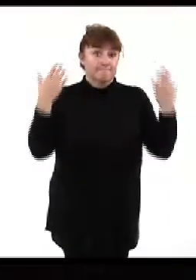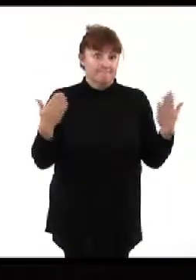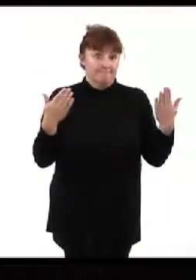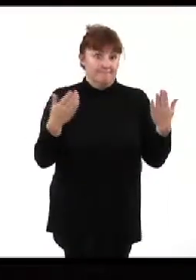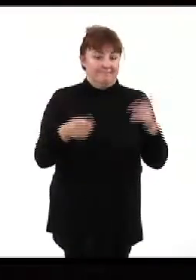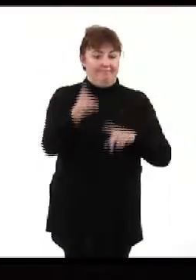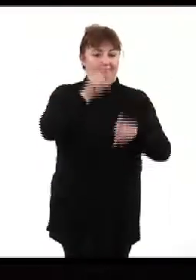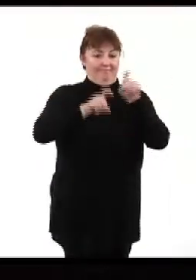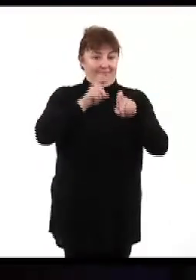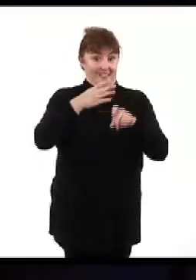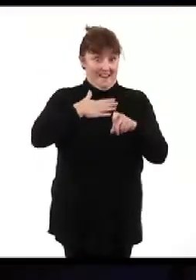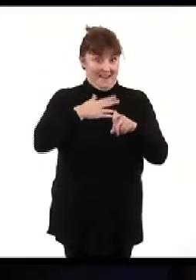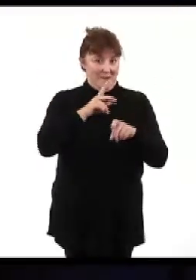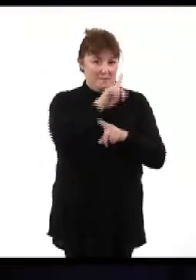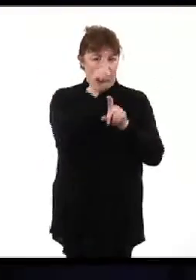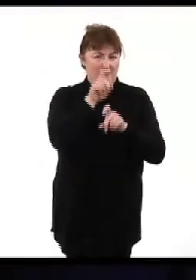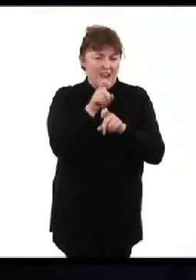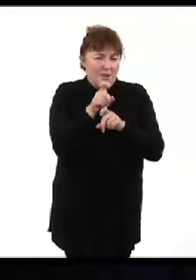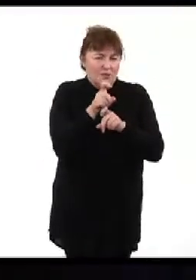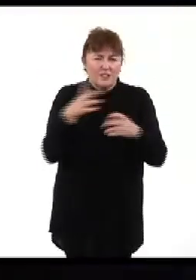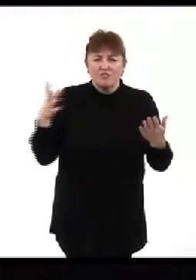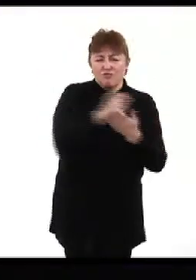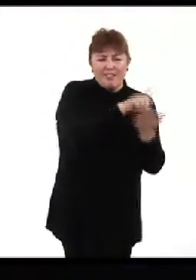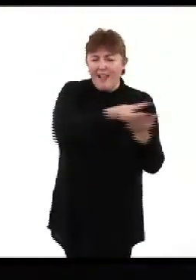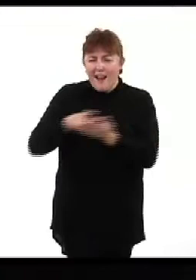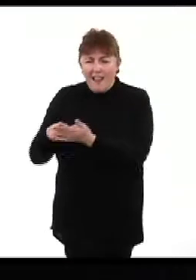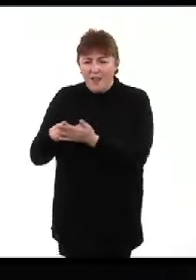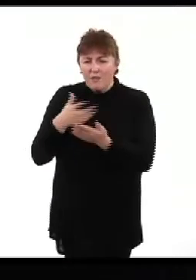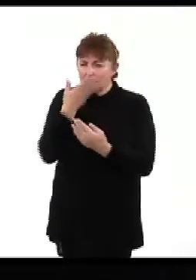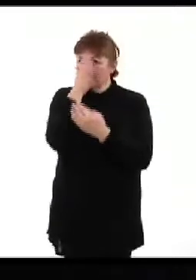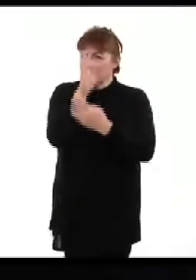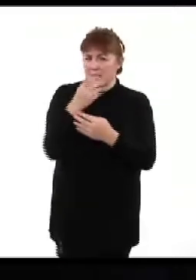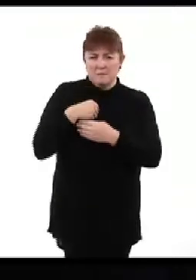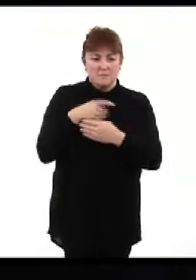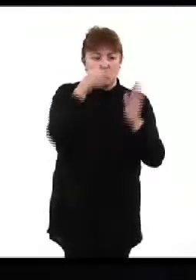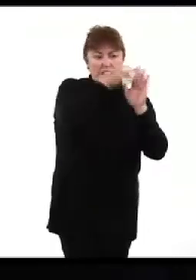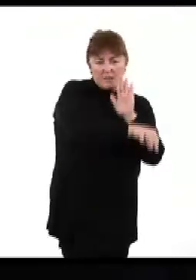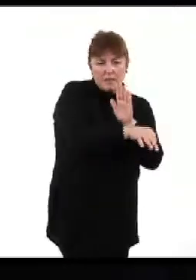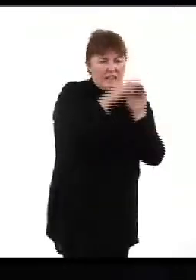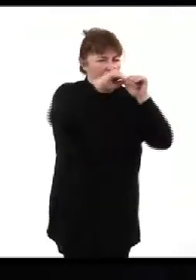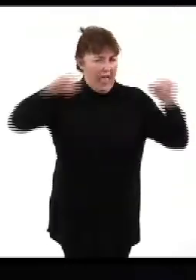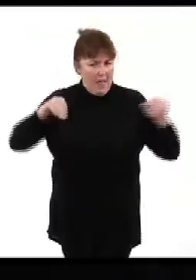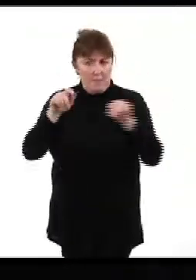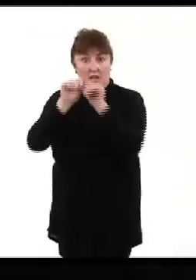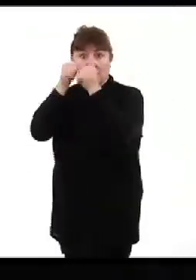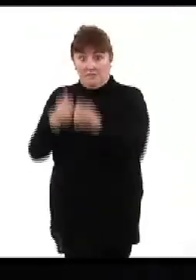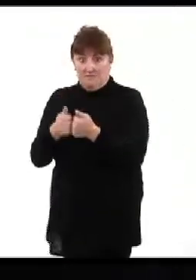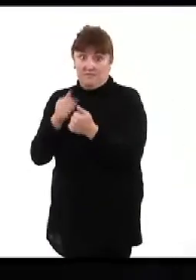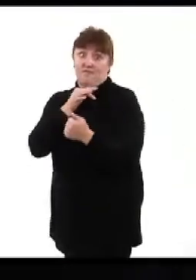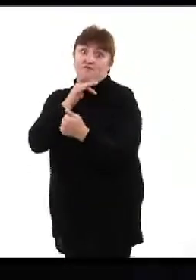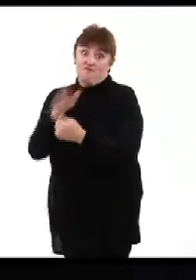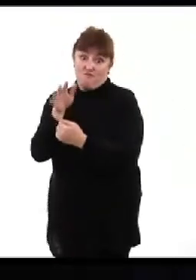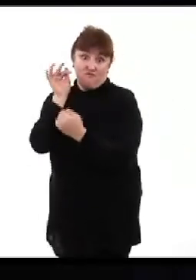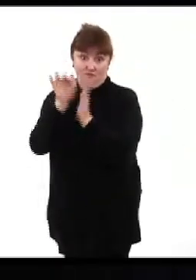So if we come back to my question, do all human languages represent semantics independent of phonology? The answer is yes. This